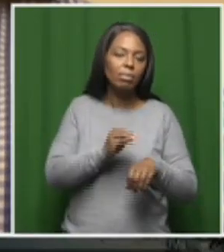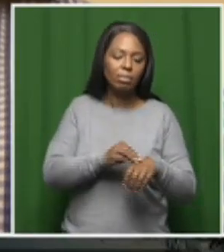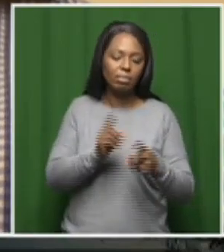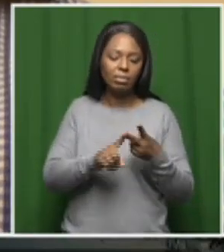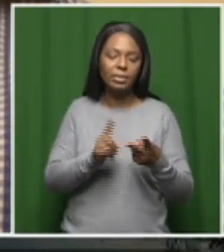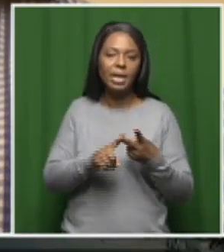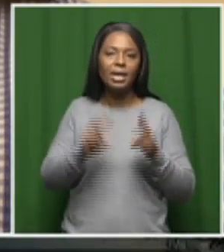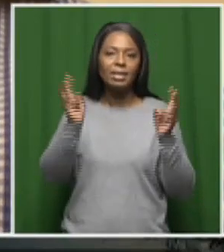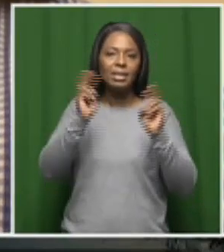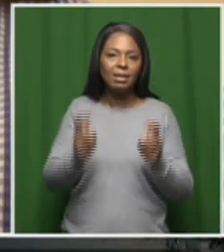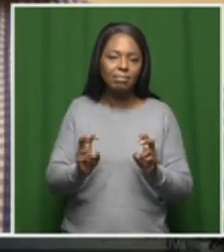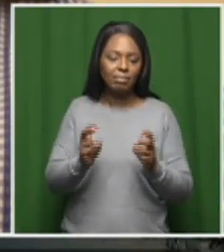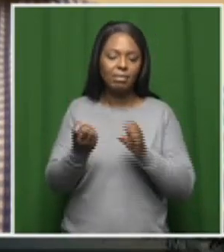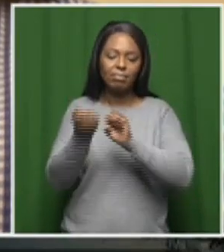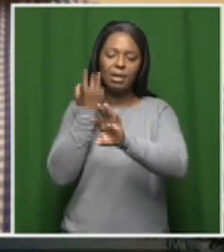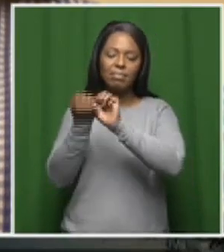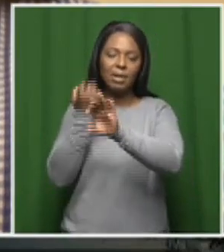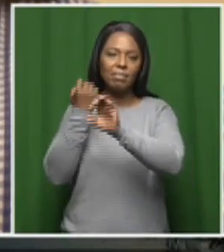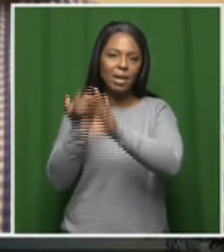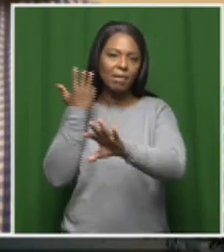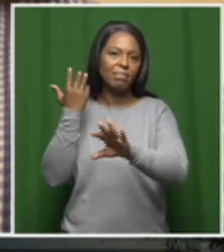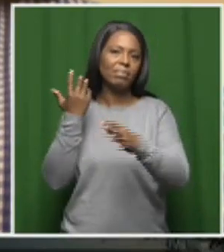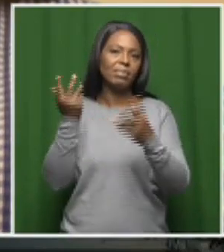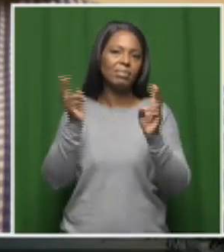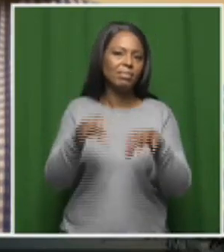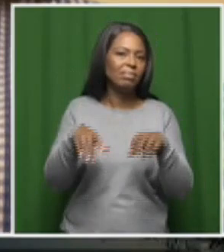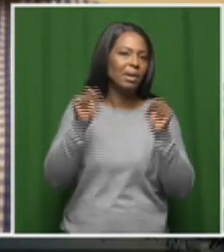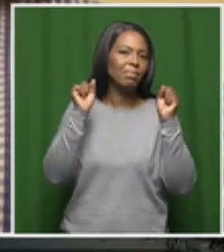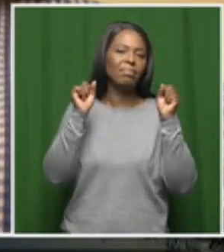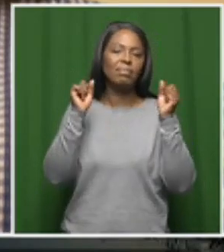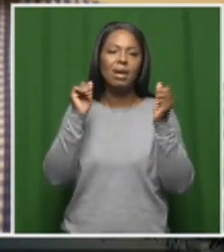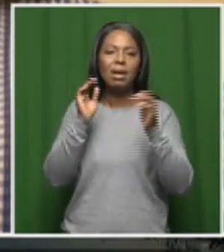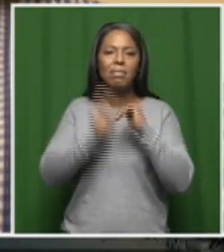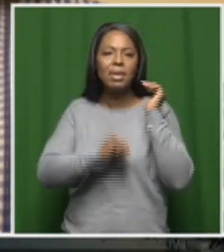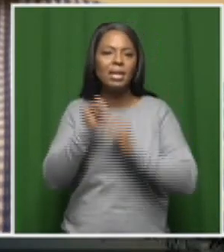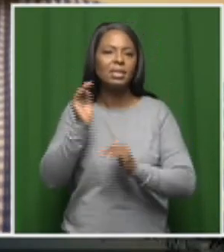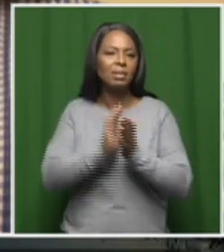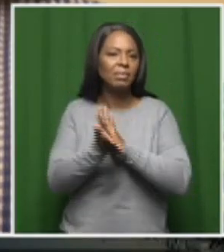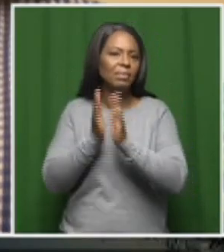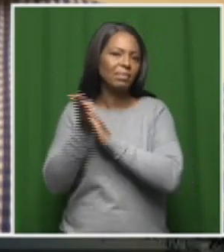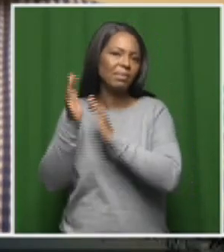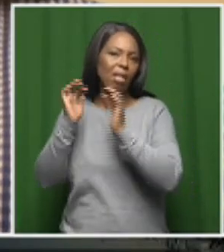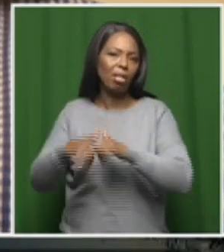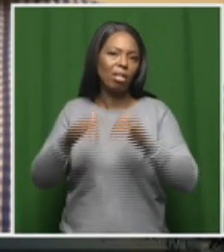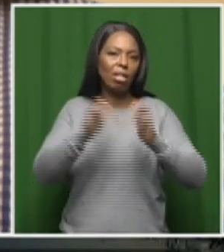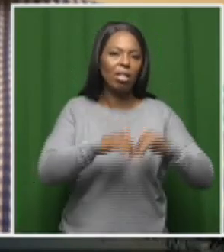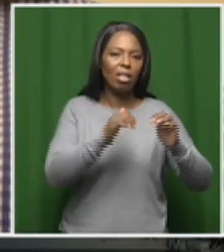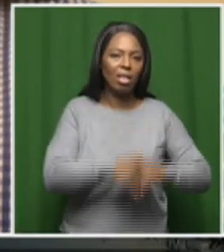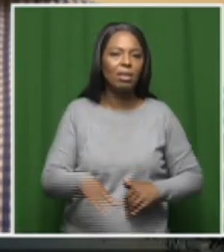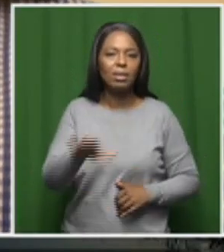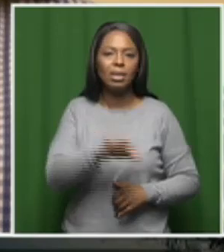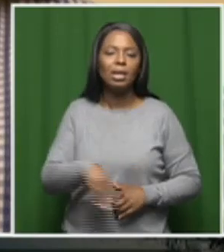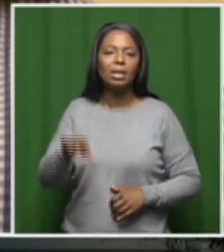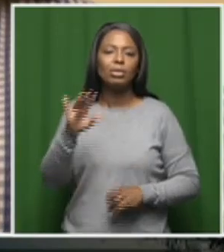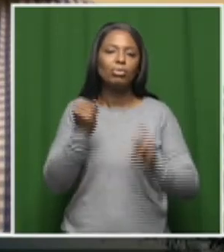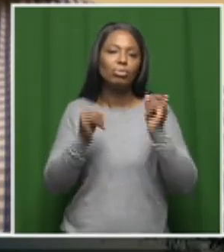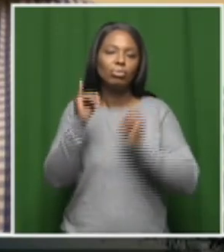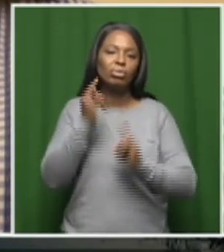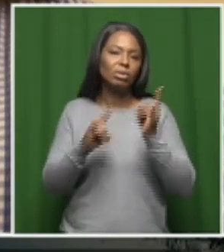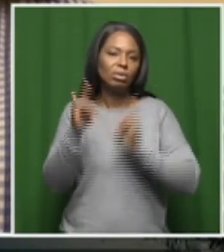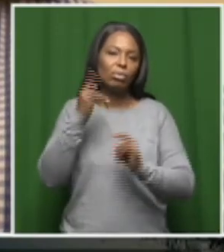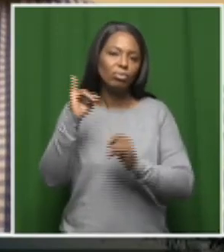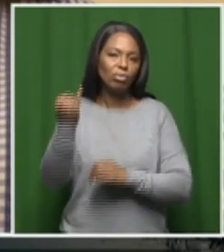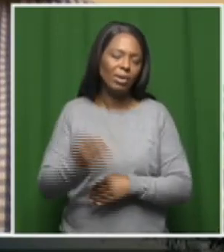light problems, electricity blackouts, infrastructure collapse. We see it. We're living it every single day. What